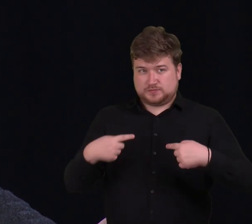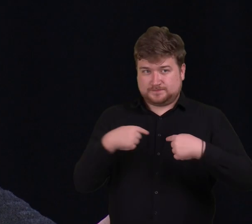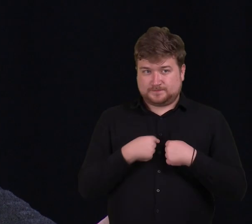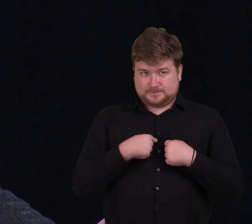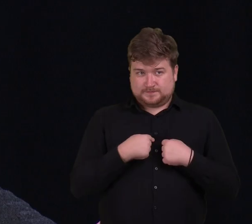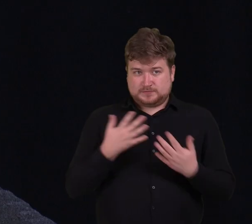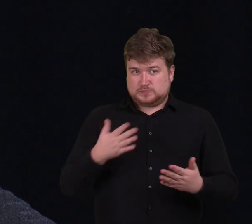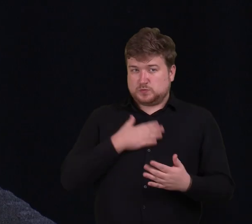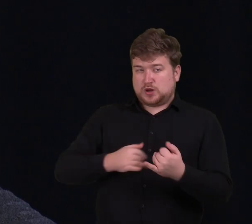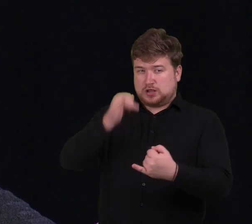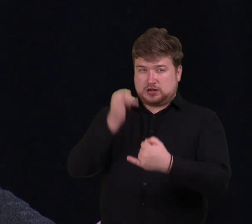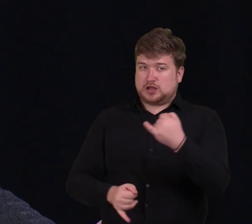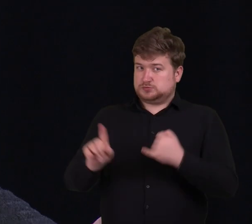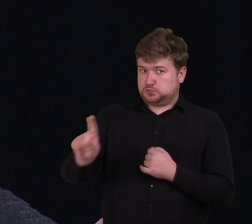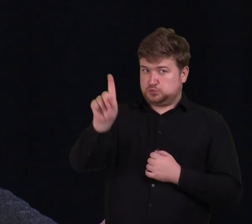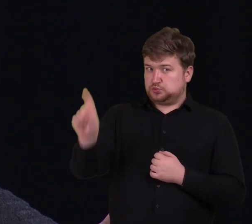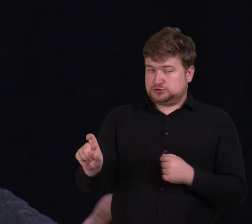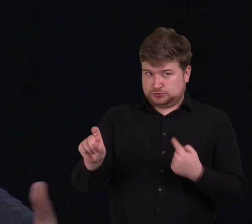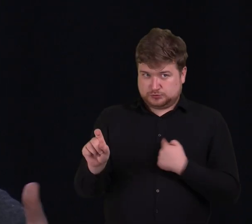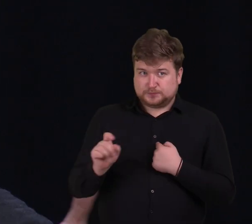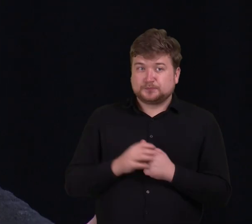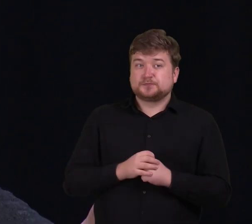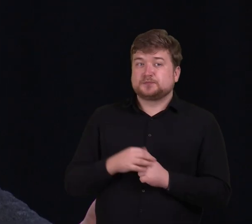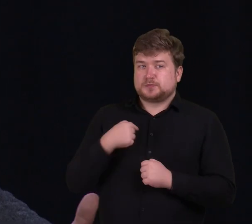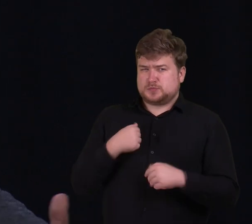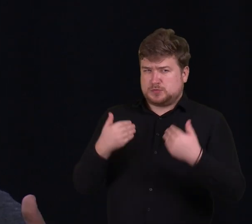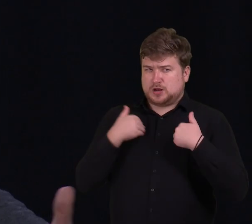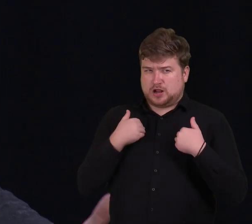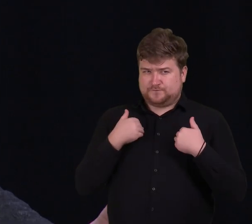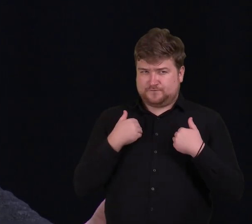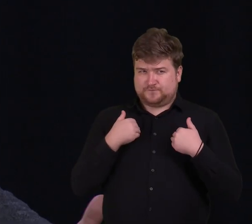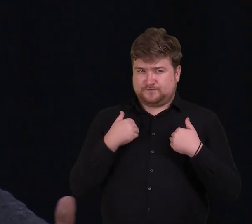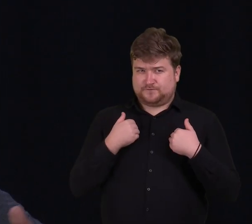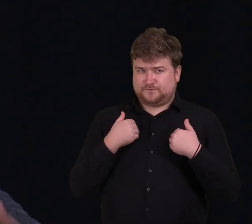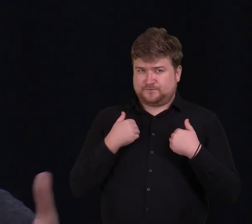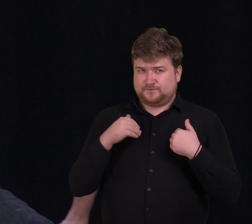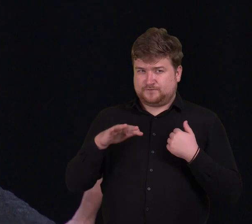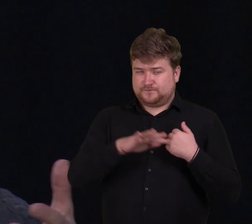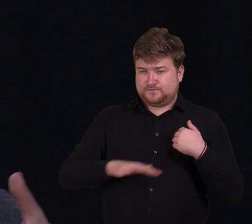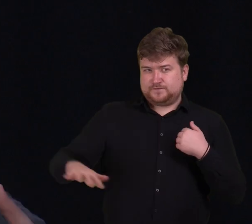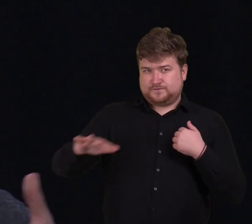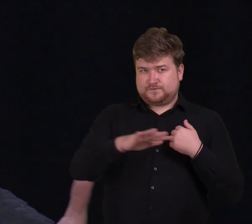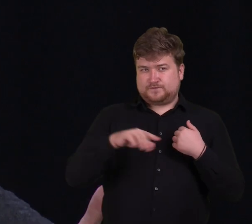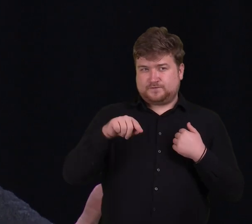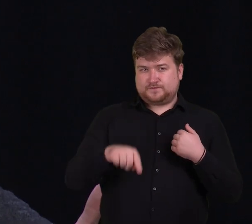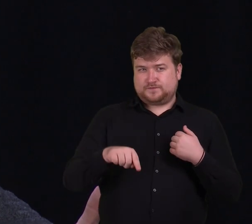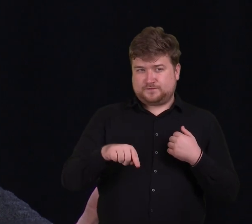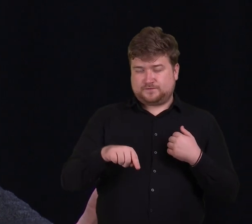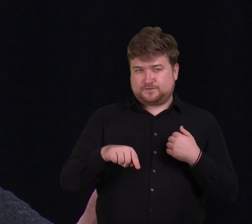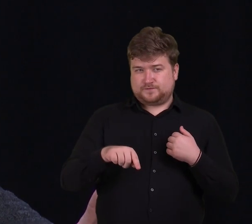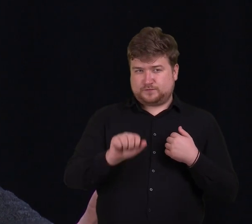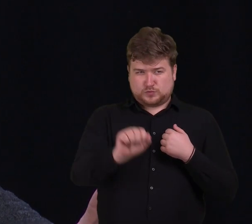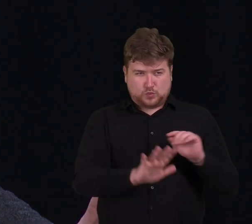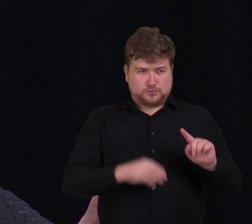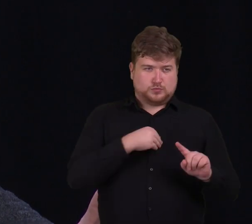So and we have very good occasion now. We have representatives from European Commission, from national institutions, from regions. It's a very